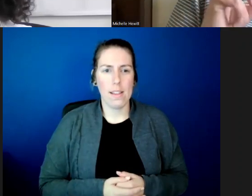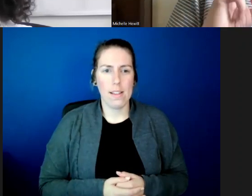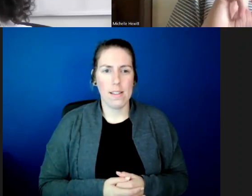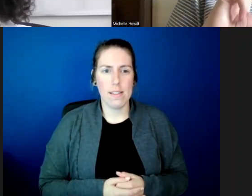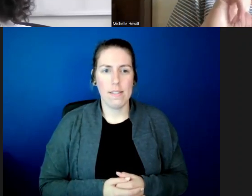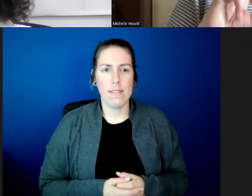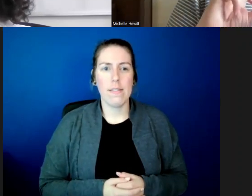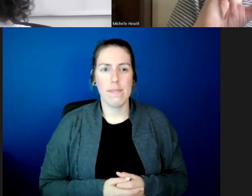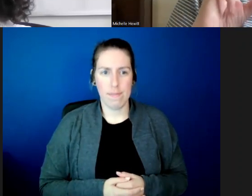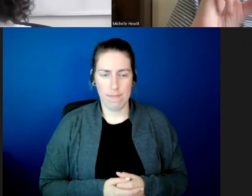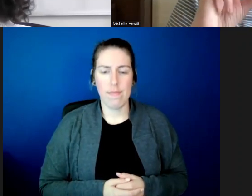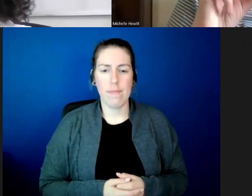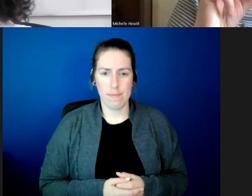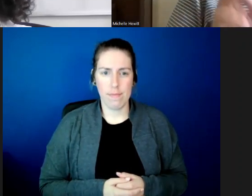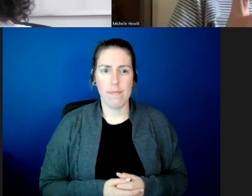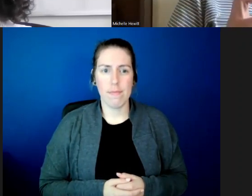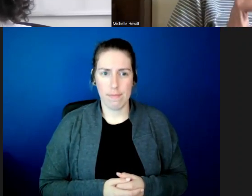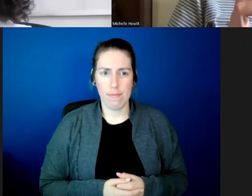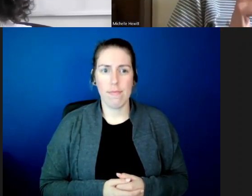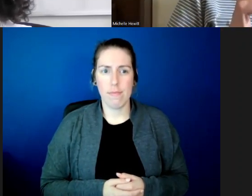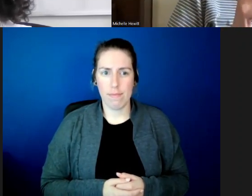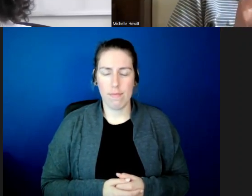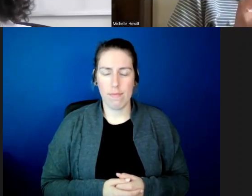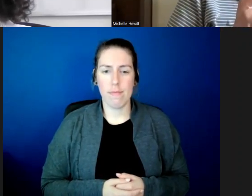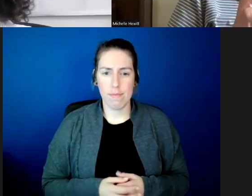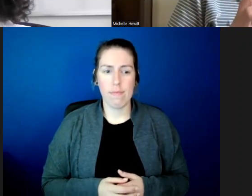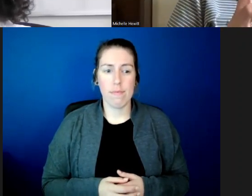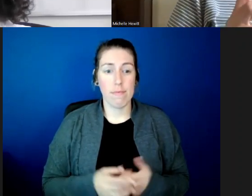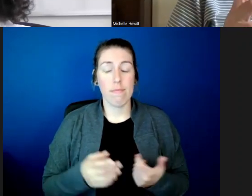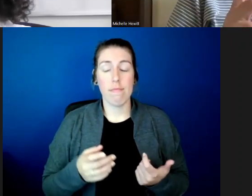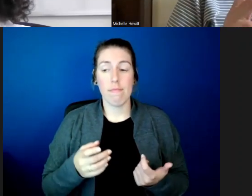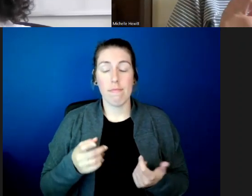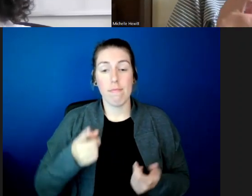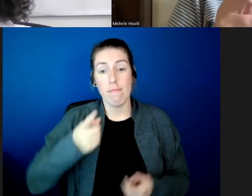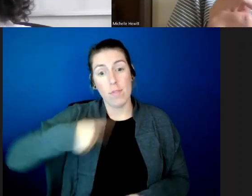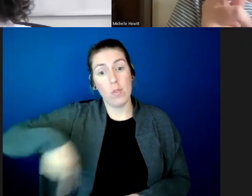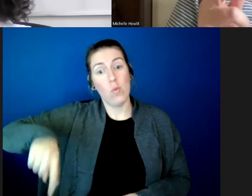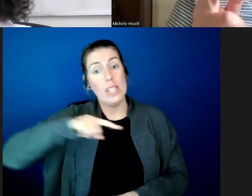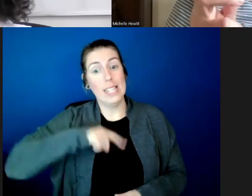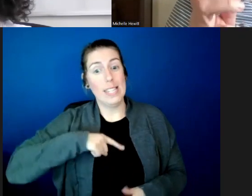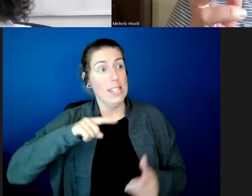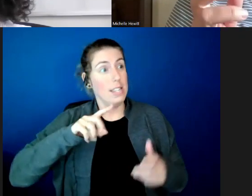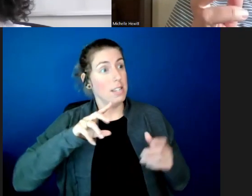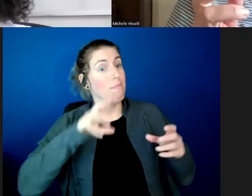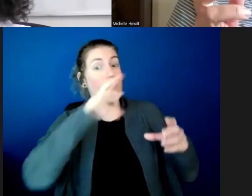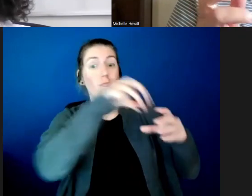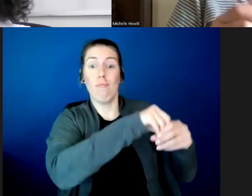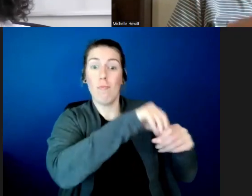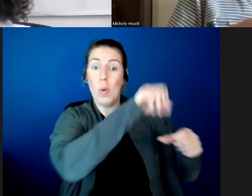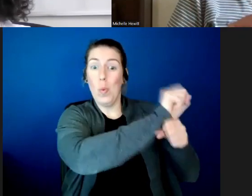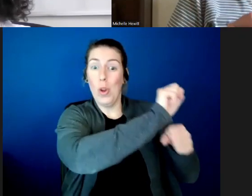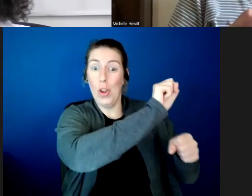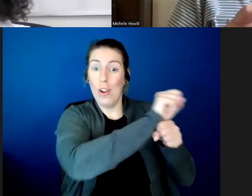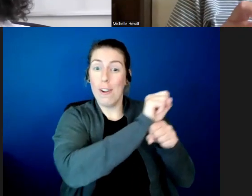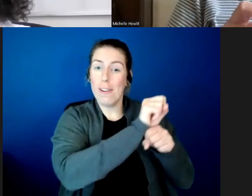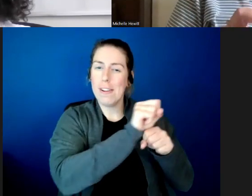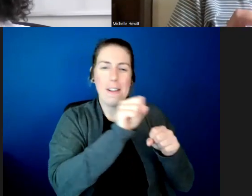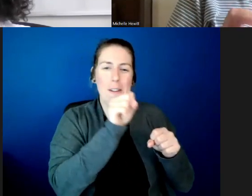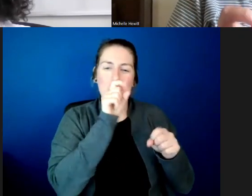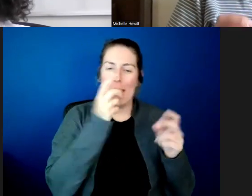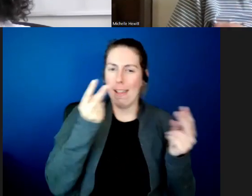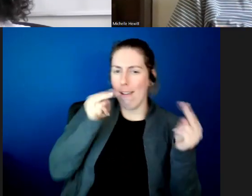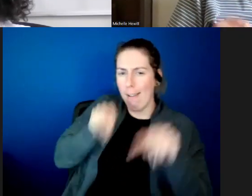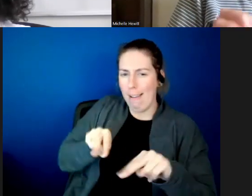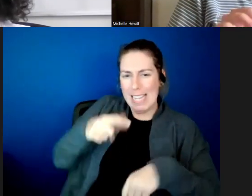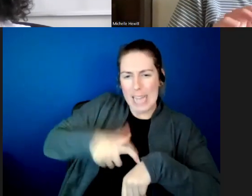we judge our ability to participate in the workforce on measures of time, right? So if